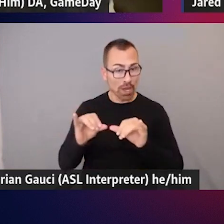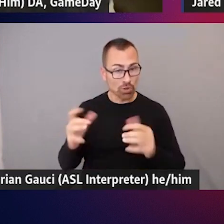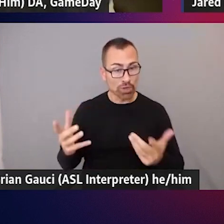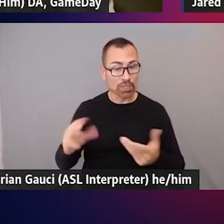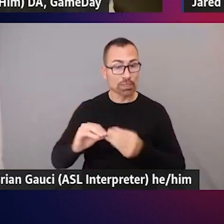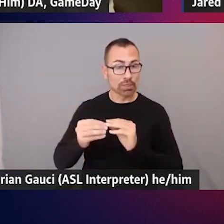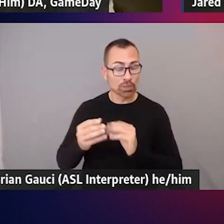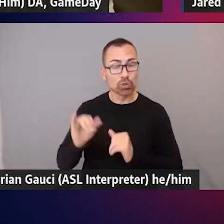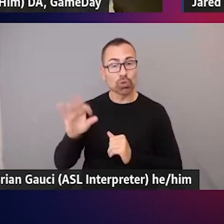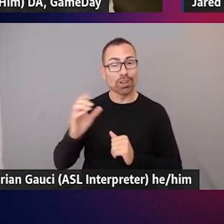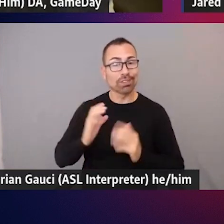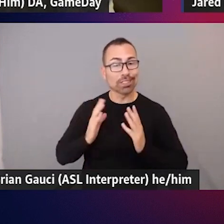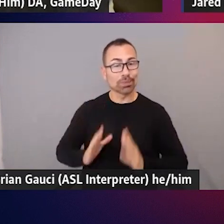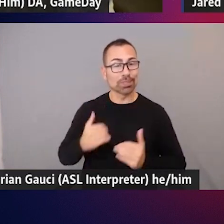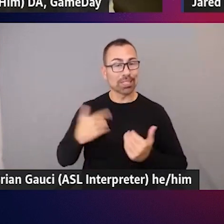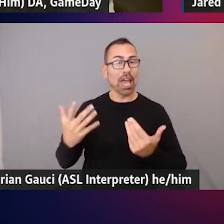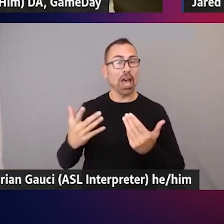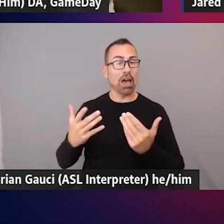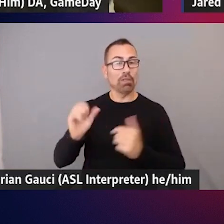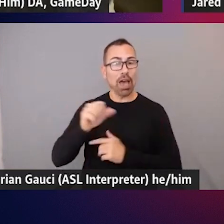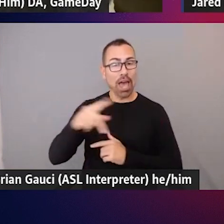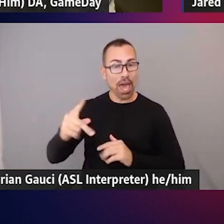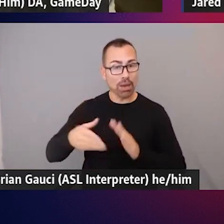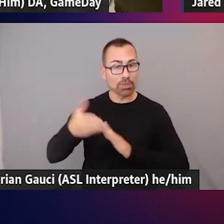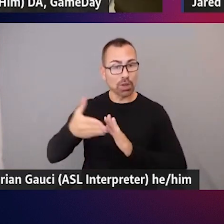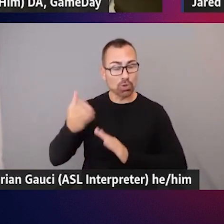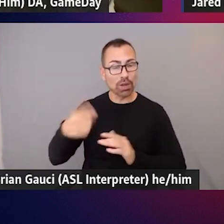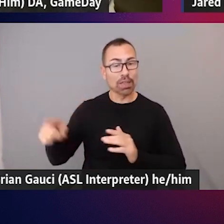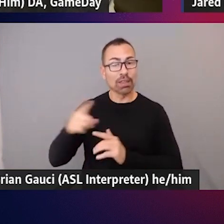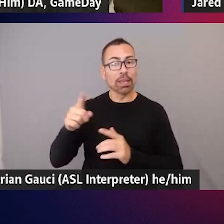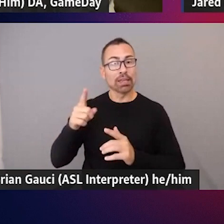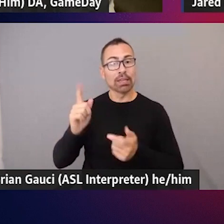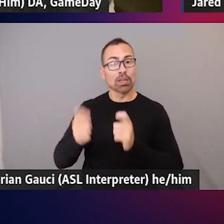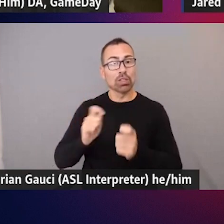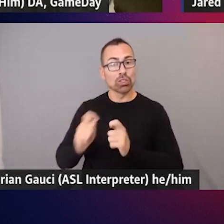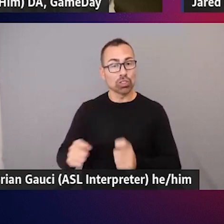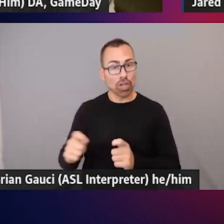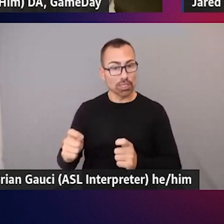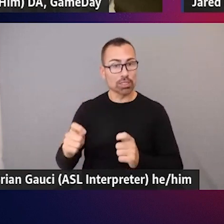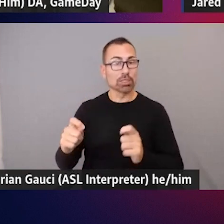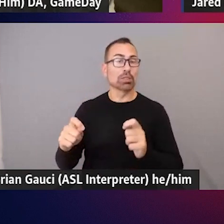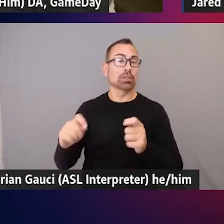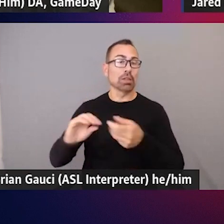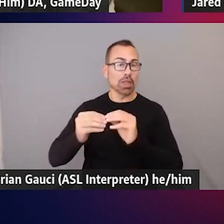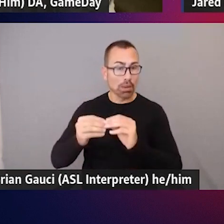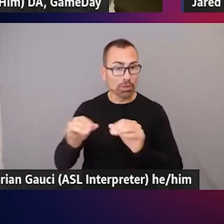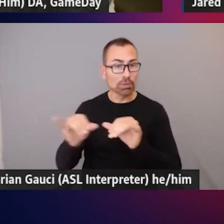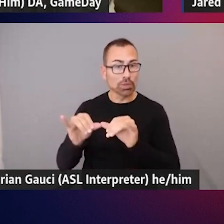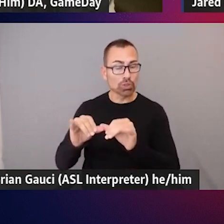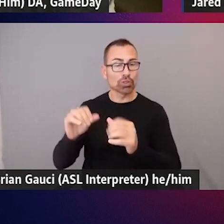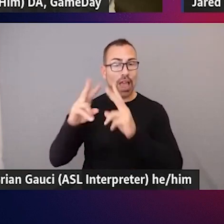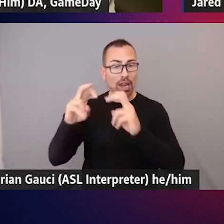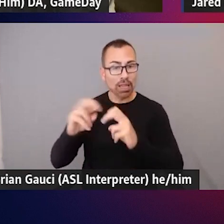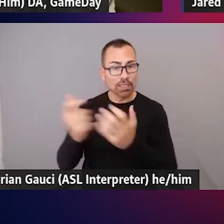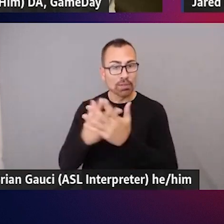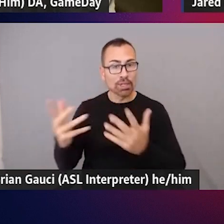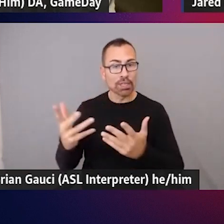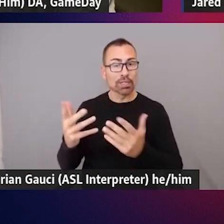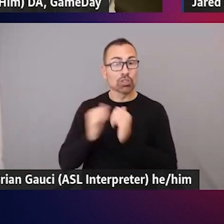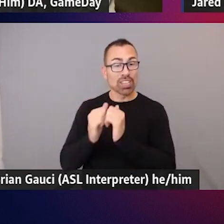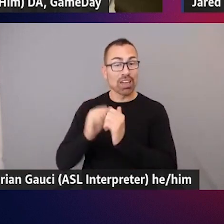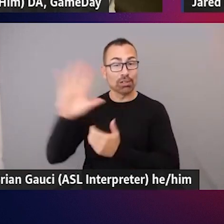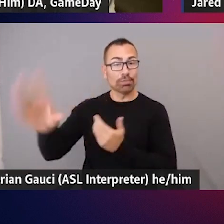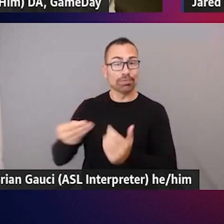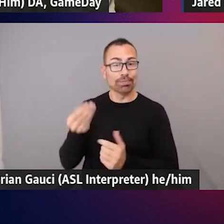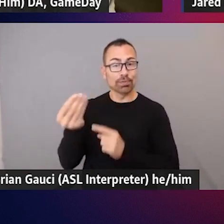running, they can also ingest their custom metrics into CloudWatch and analyze all them all together in a single place. I love